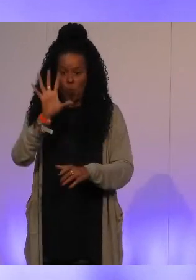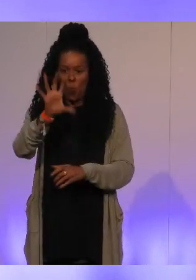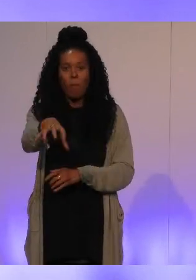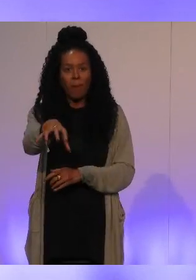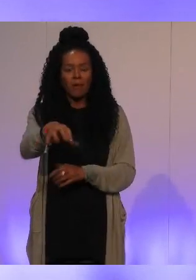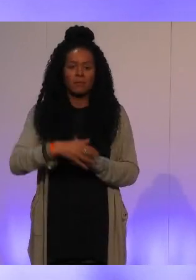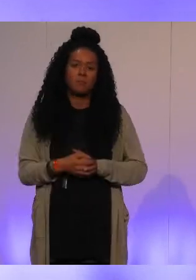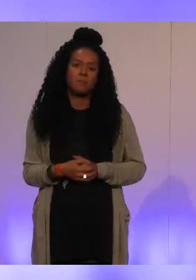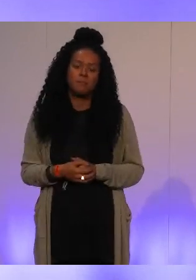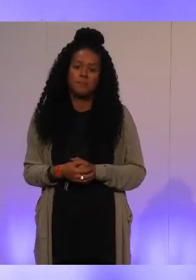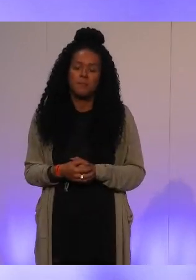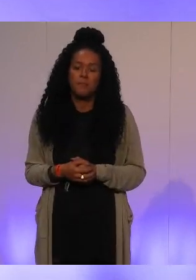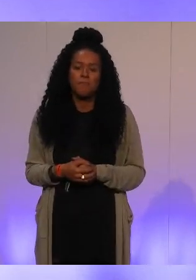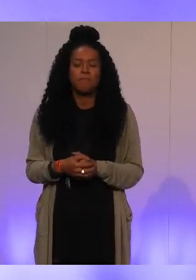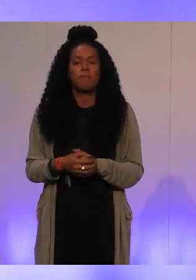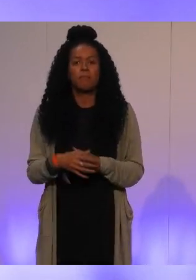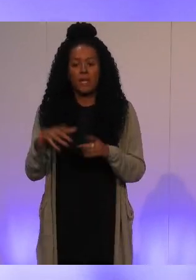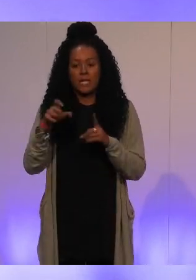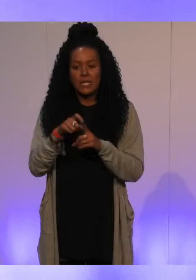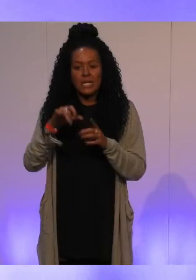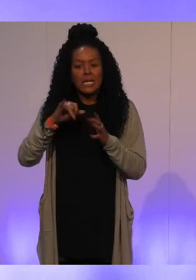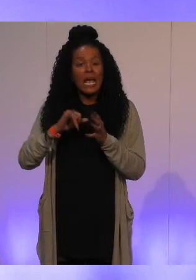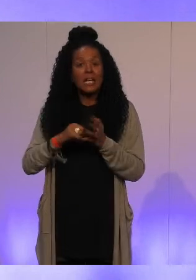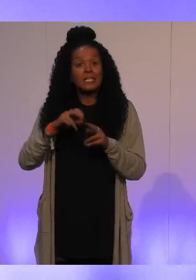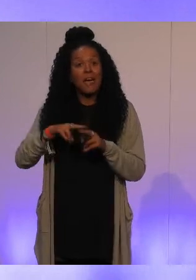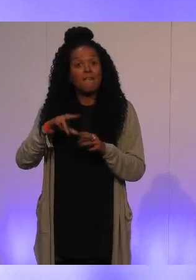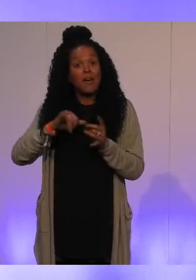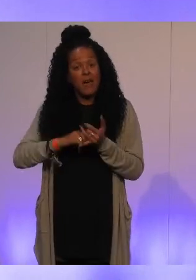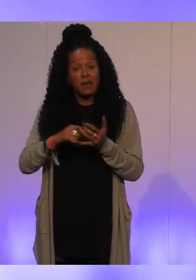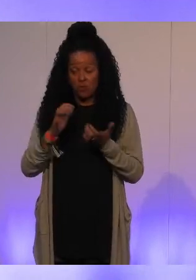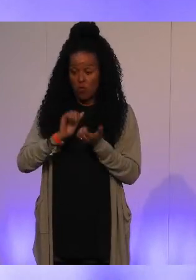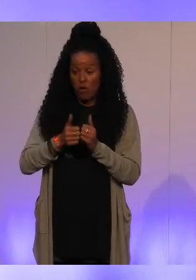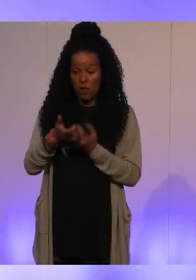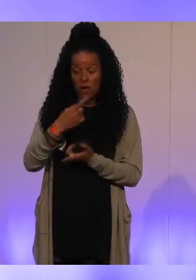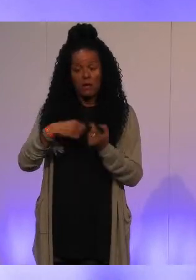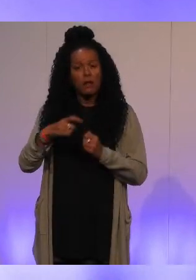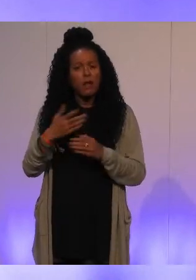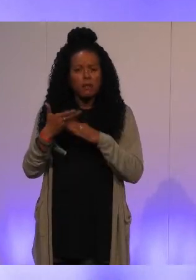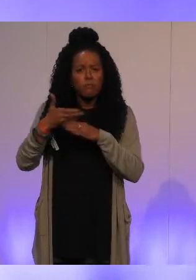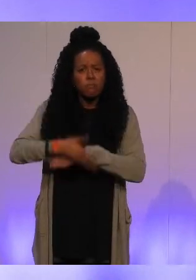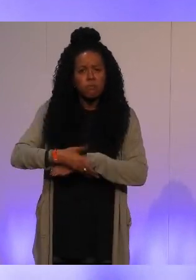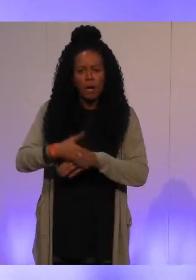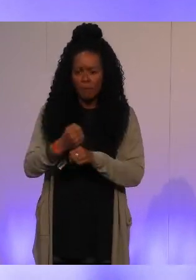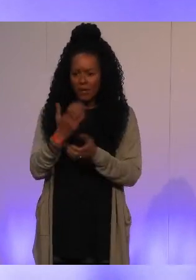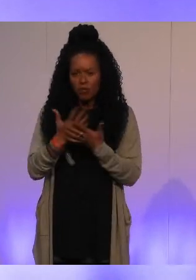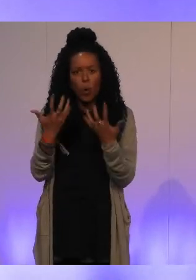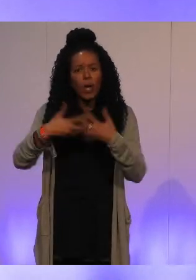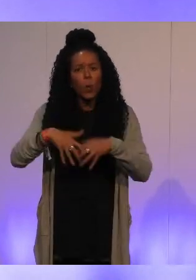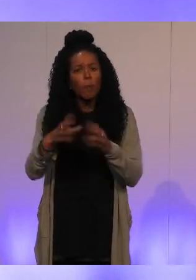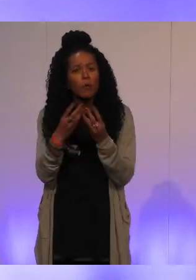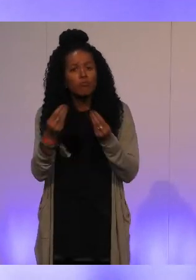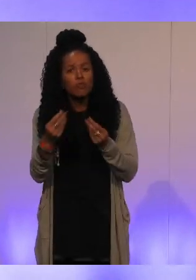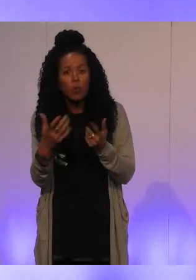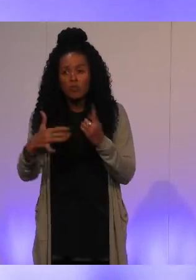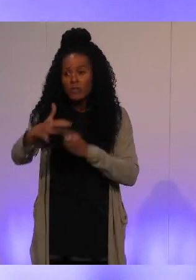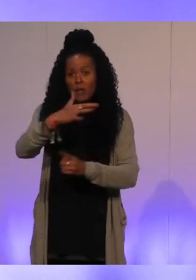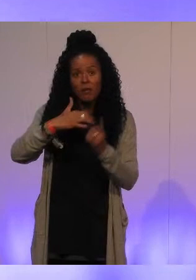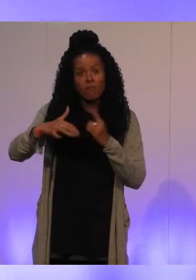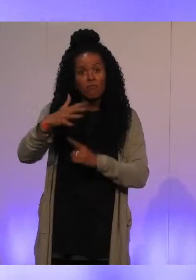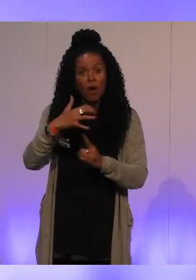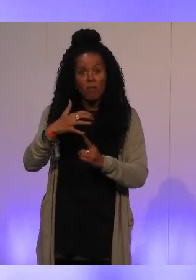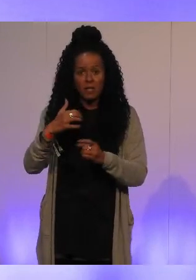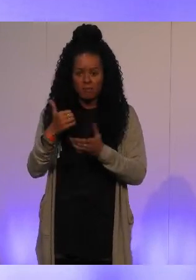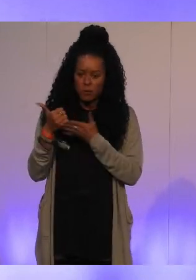place. Our DSFS colleagues have worked wonders in ensuring we have the equipment, resources and environment